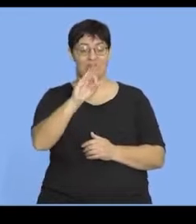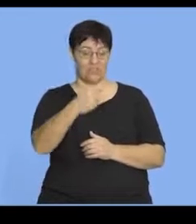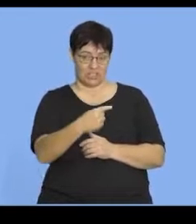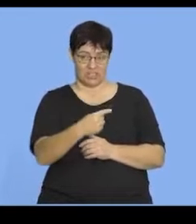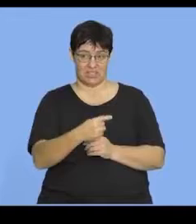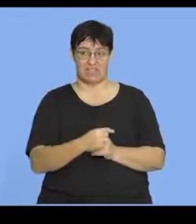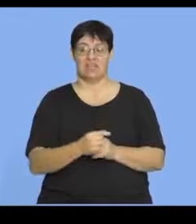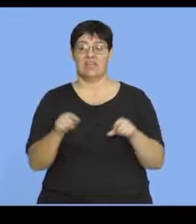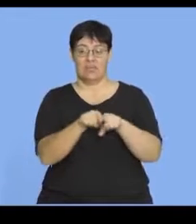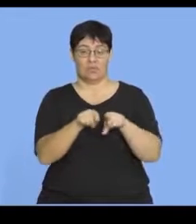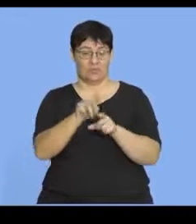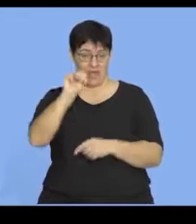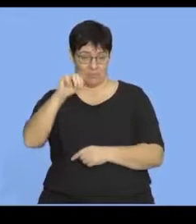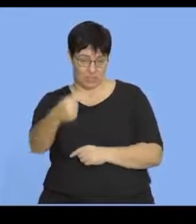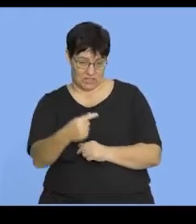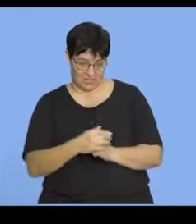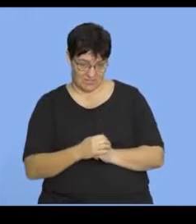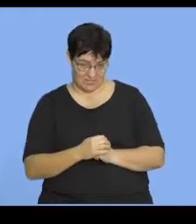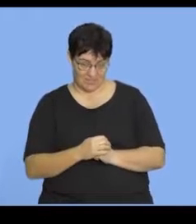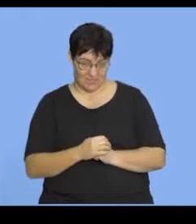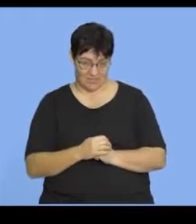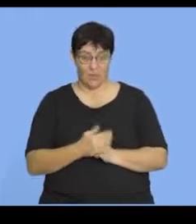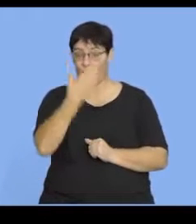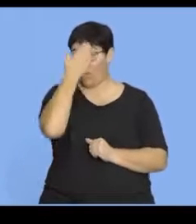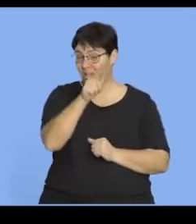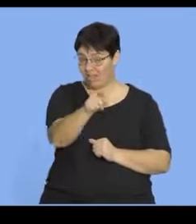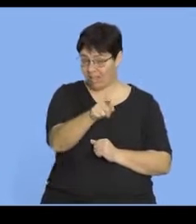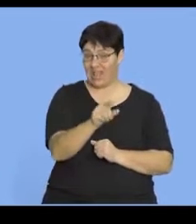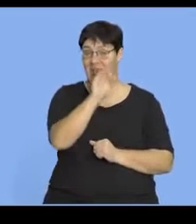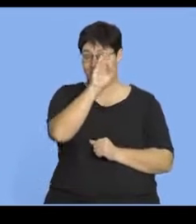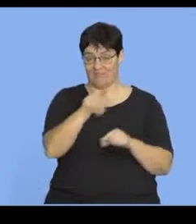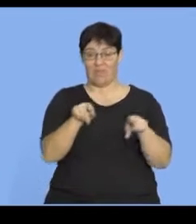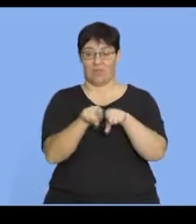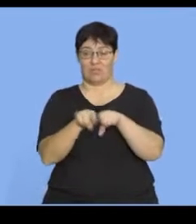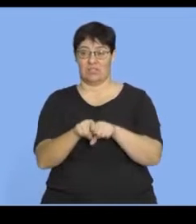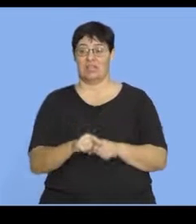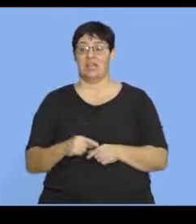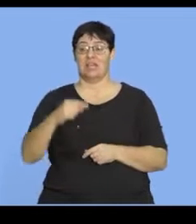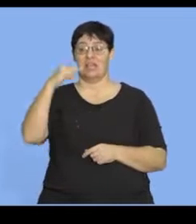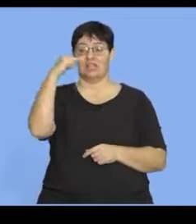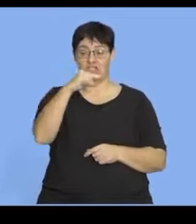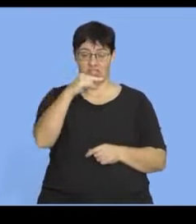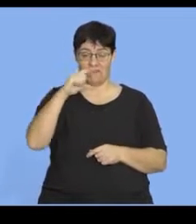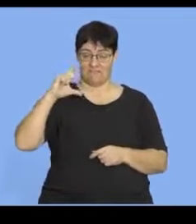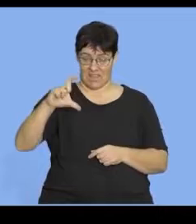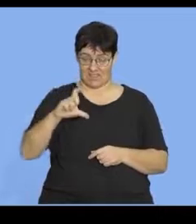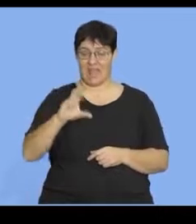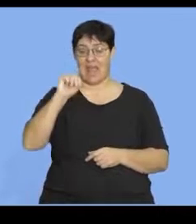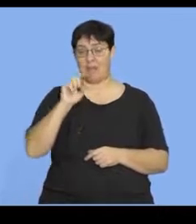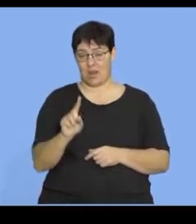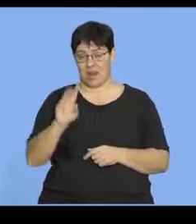Fg equals mg. We know that F equals g